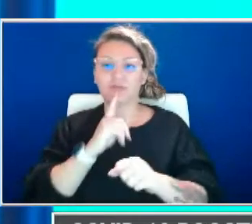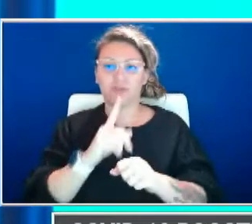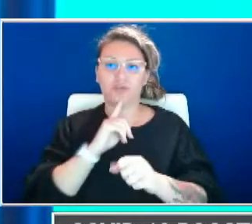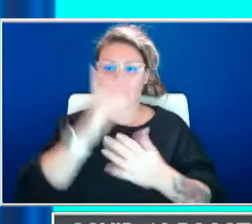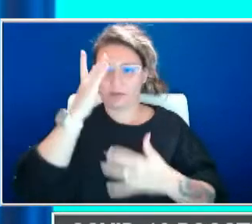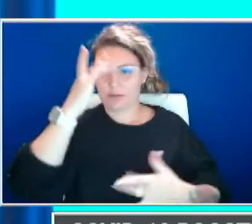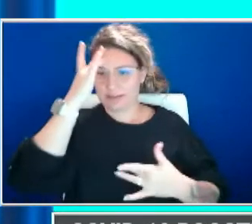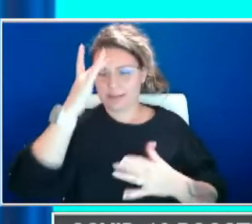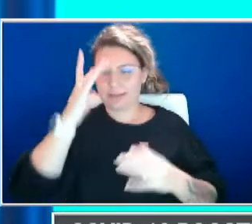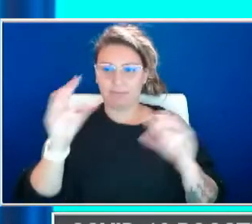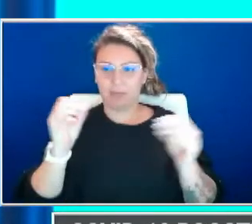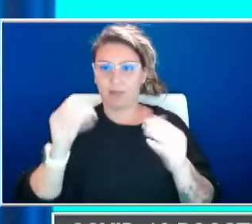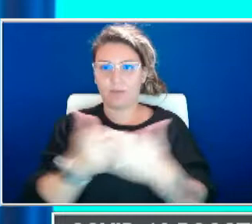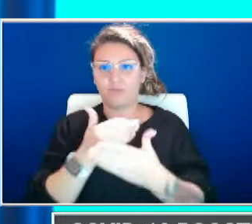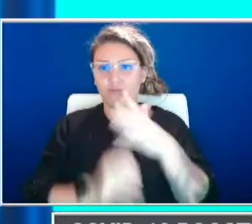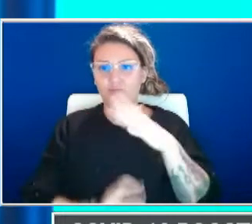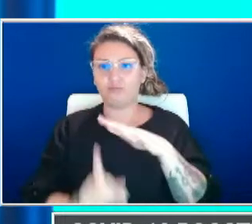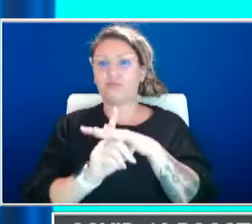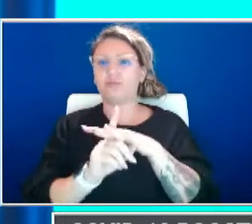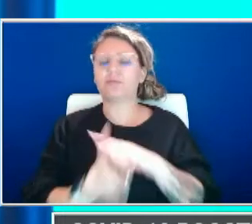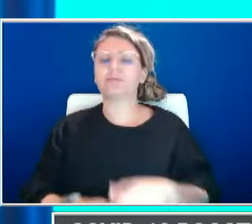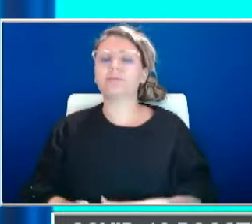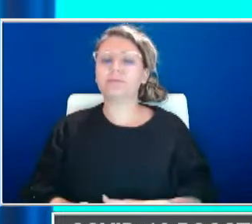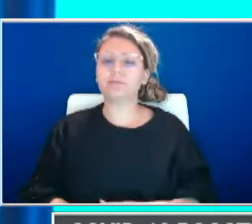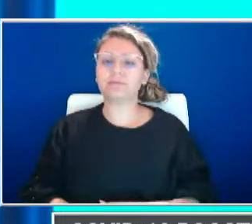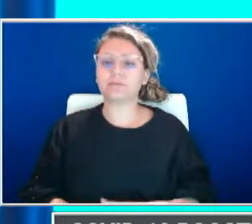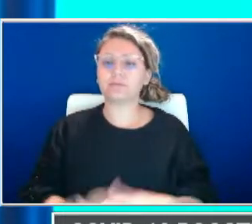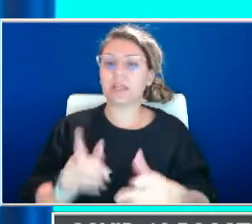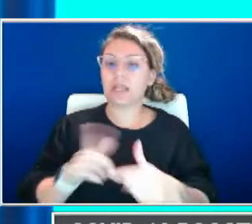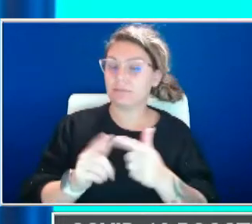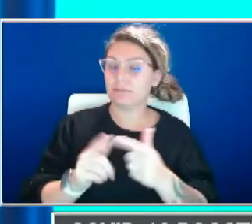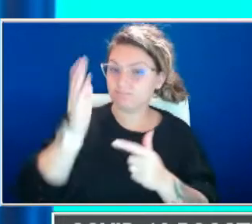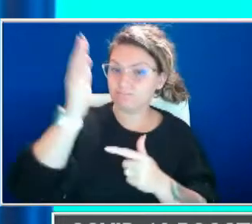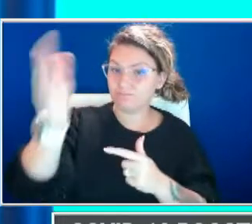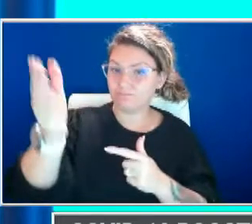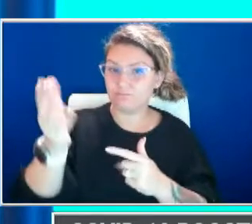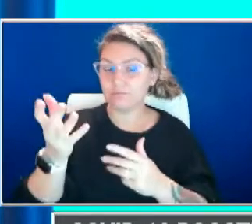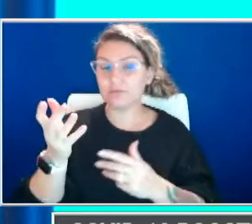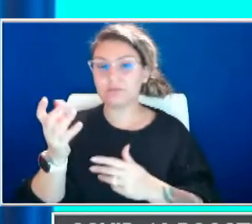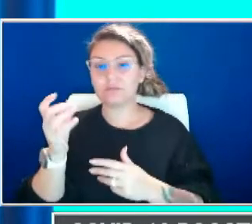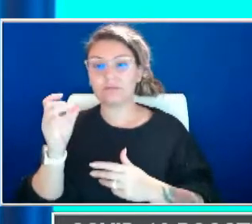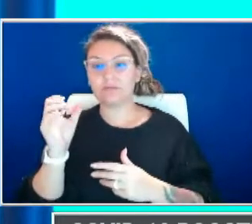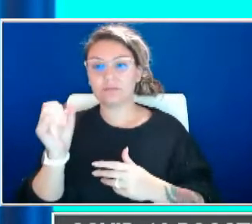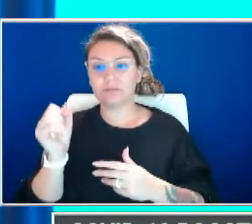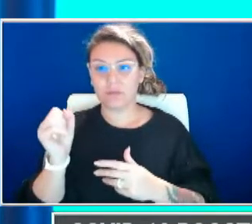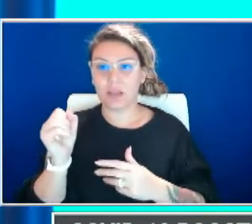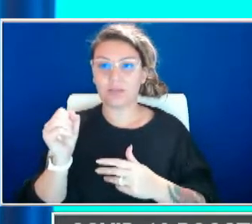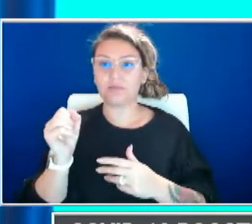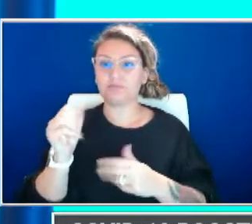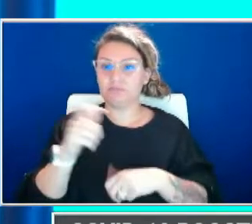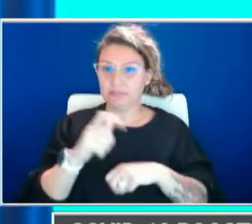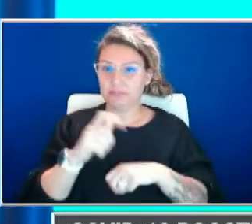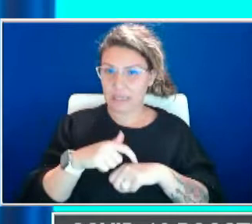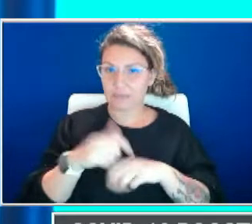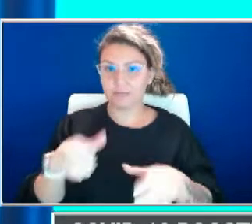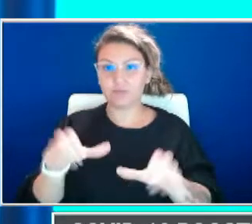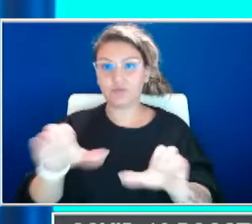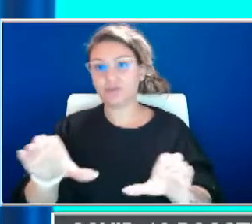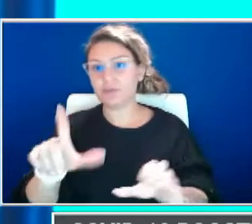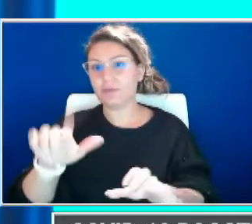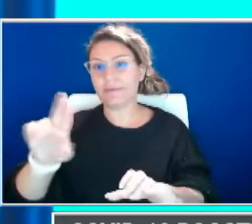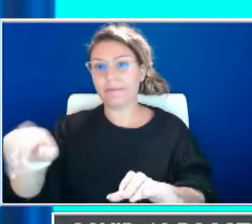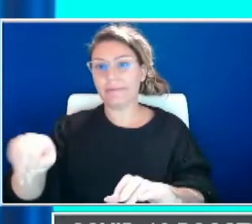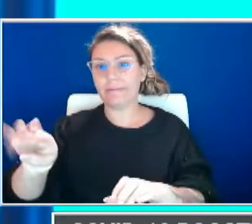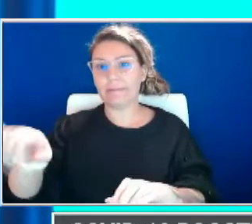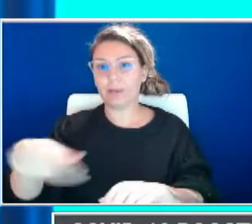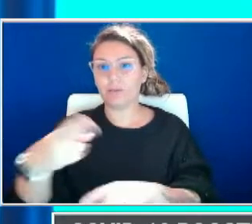issues that are coming up. In the long term, even though, as time goes on, the chances of the lymphoma coming back get